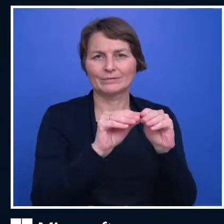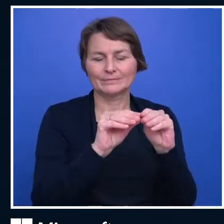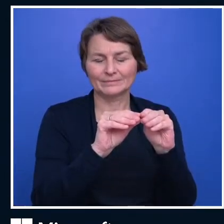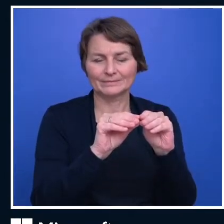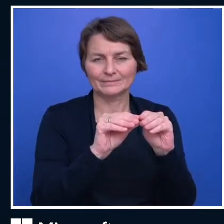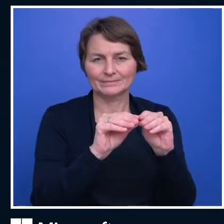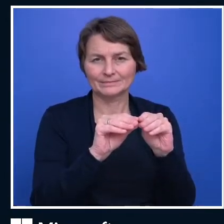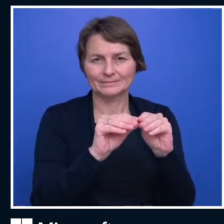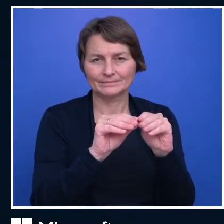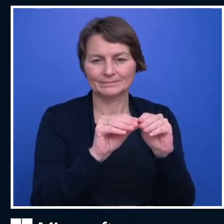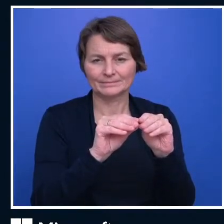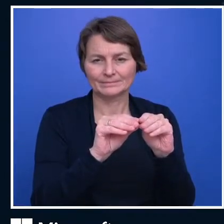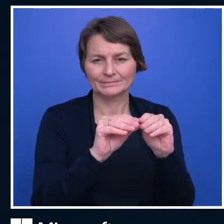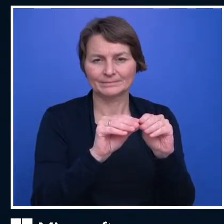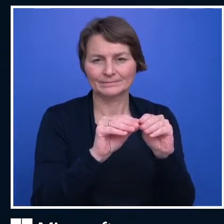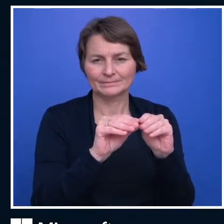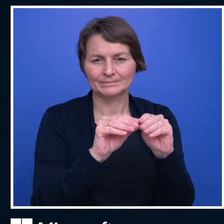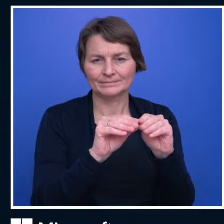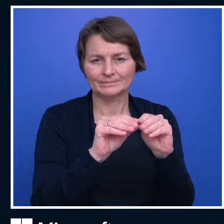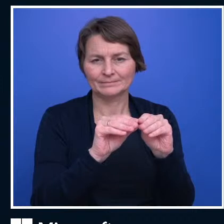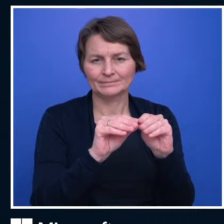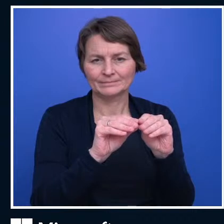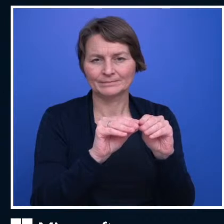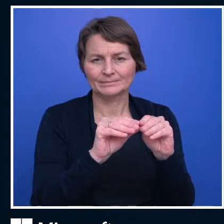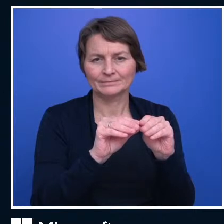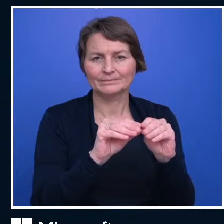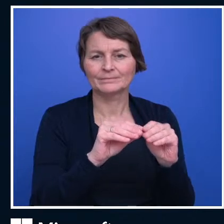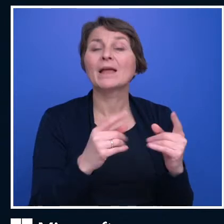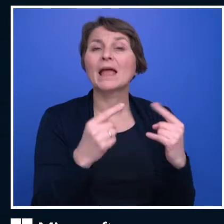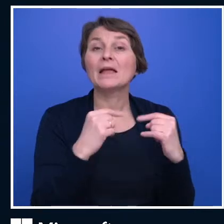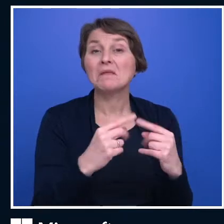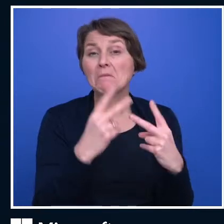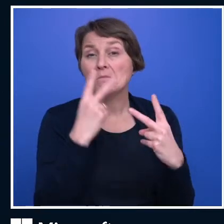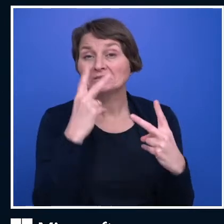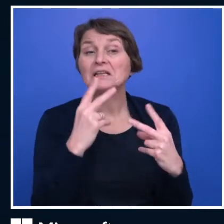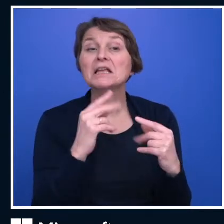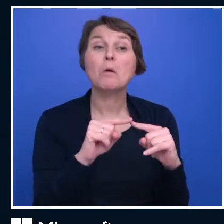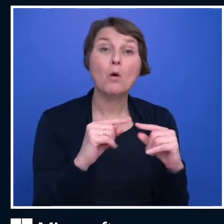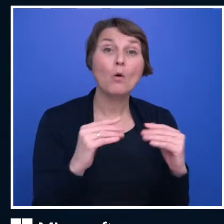that constraint we'll be measuring our fairness.